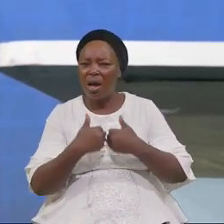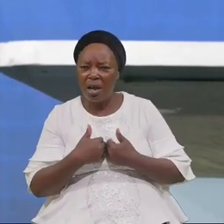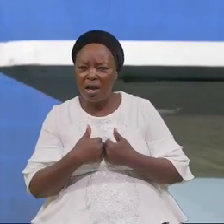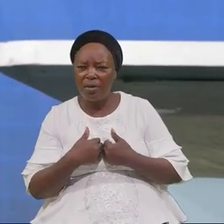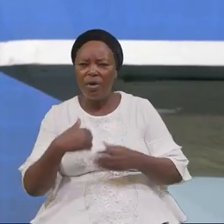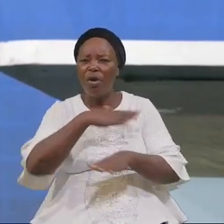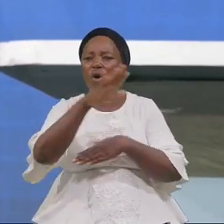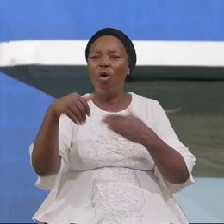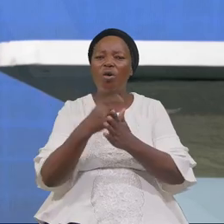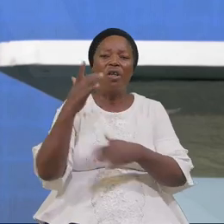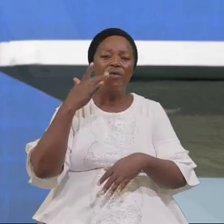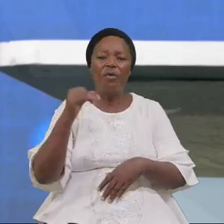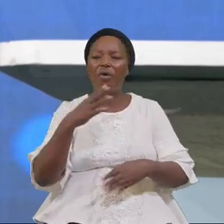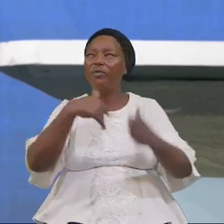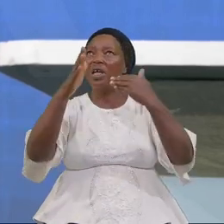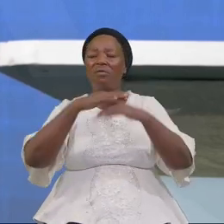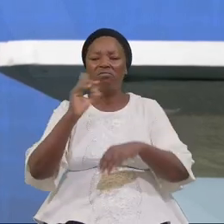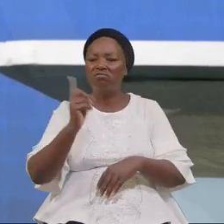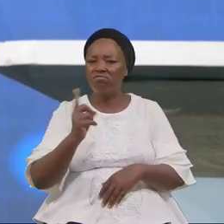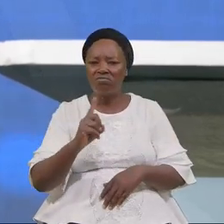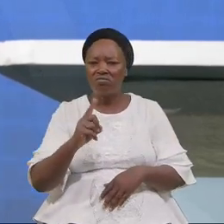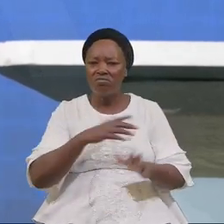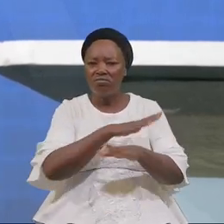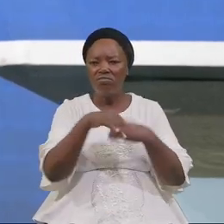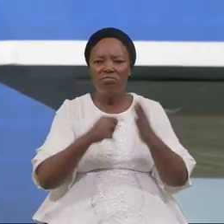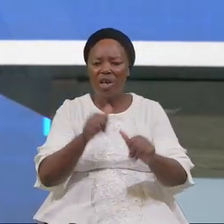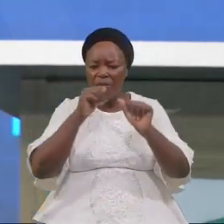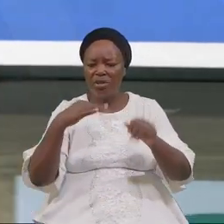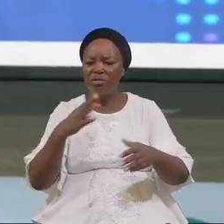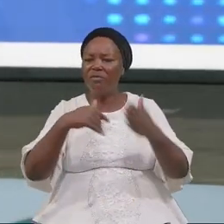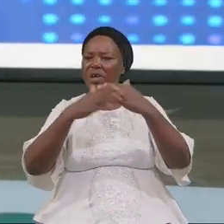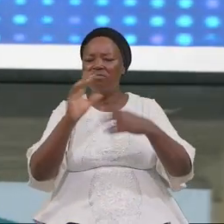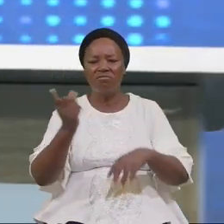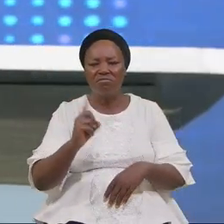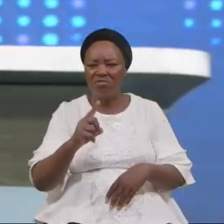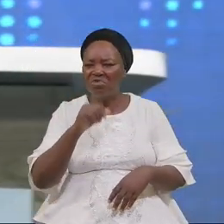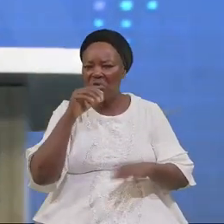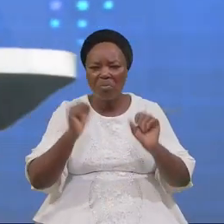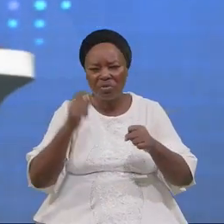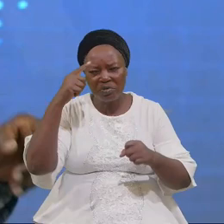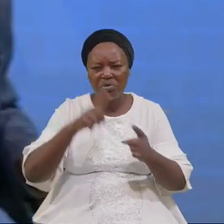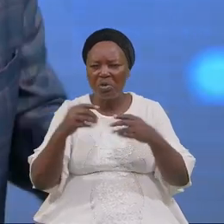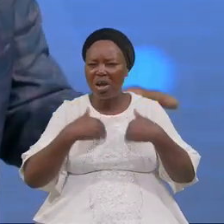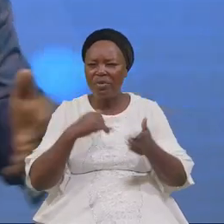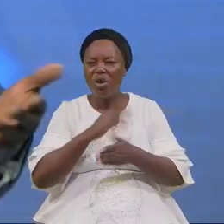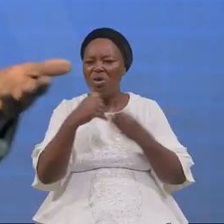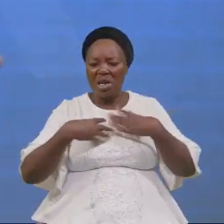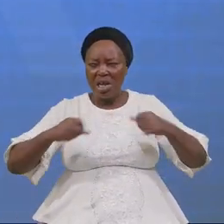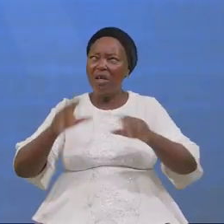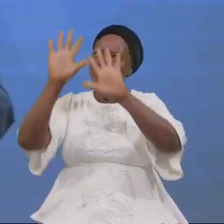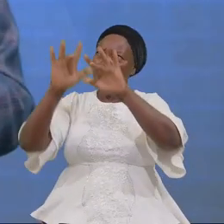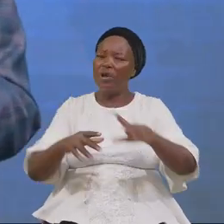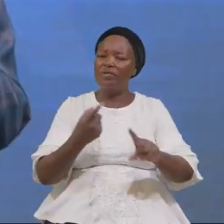all the favor of heaven, all the blessing of heaven, all the healing flowing from